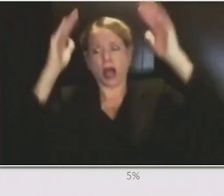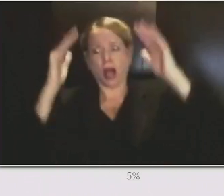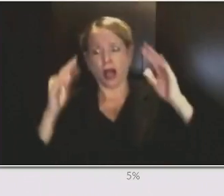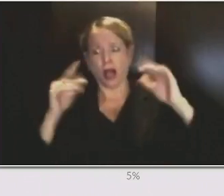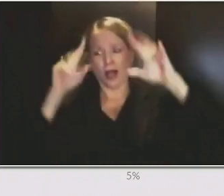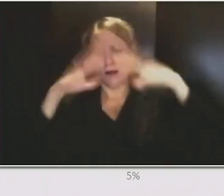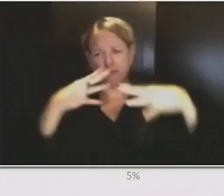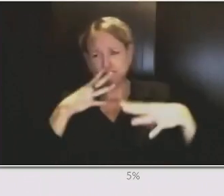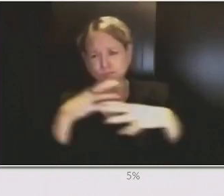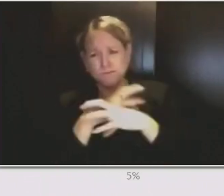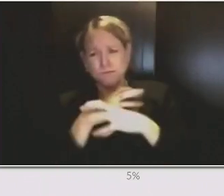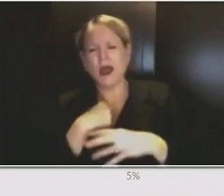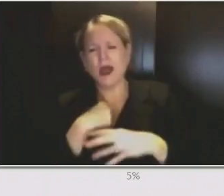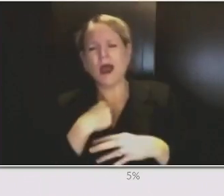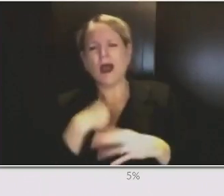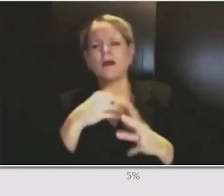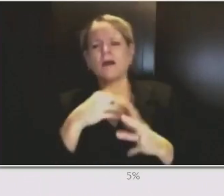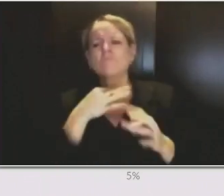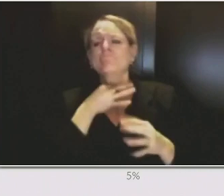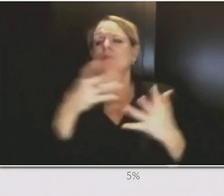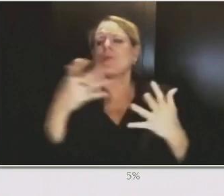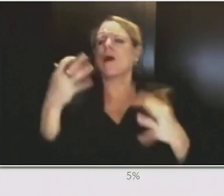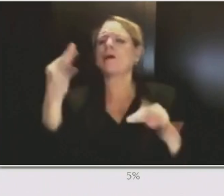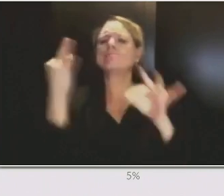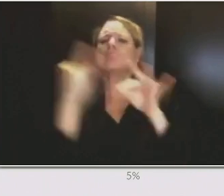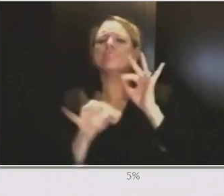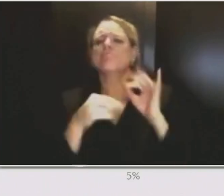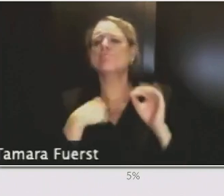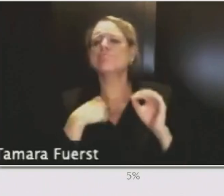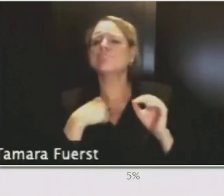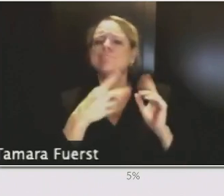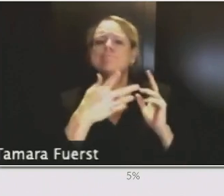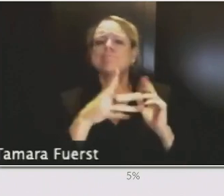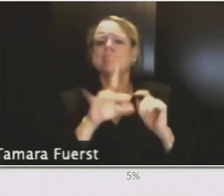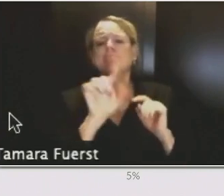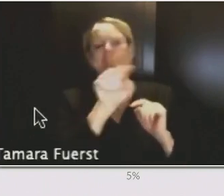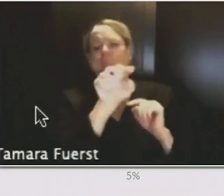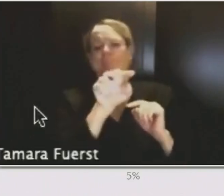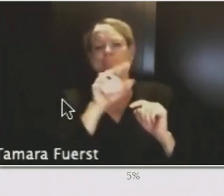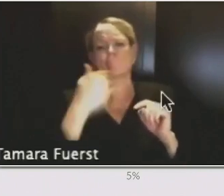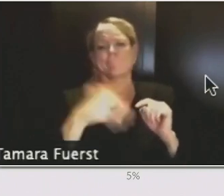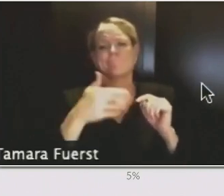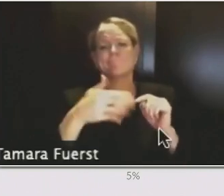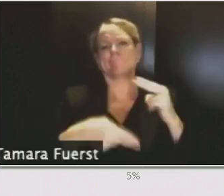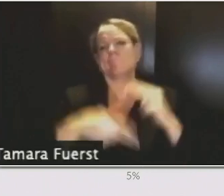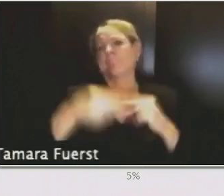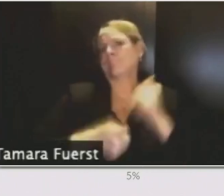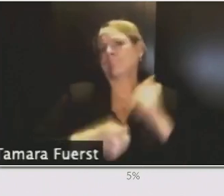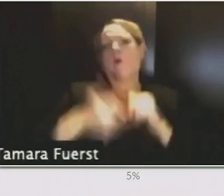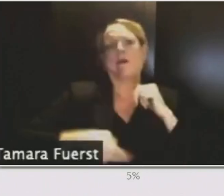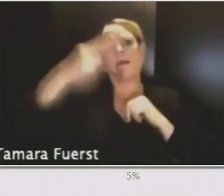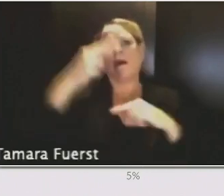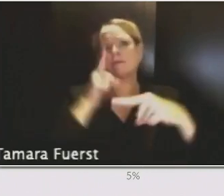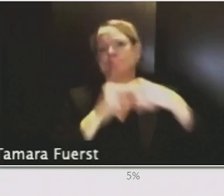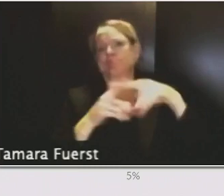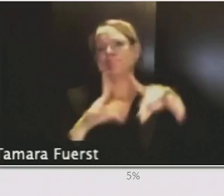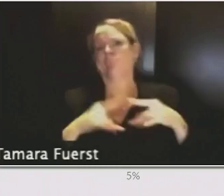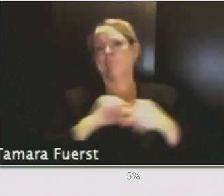county. Or any kind of update. I mean, without having to look at each county, look at all 72 counties.